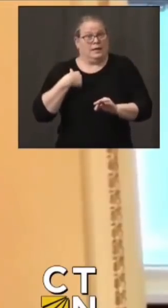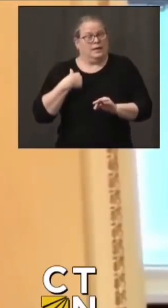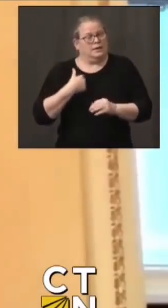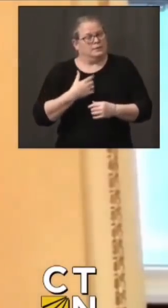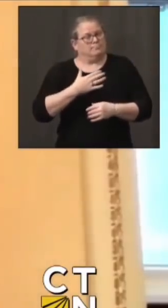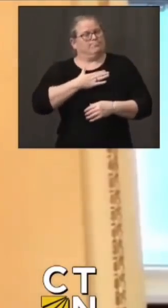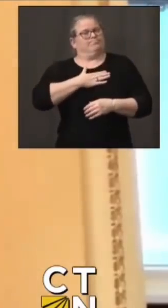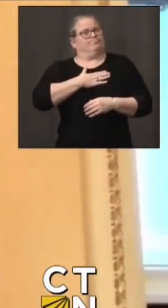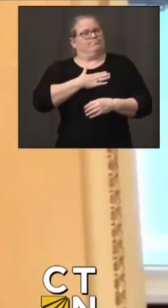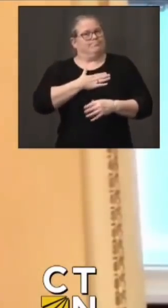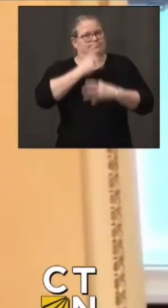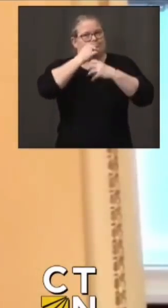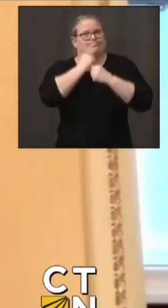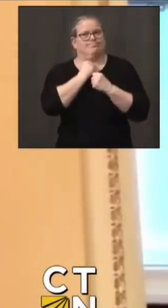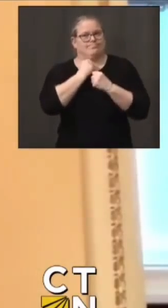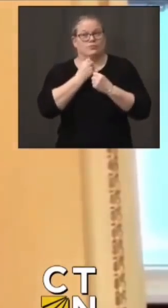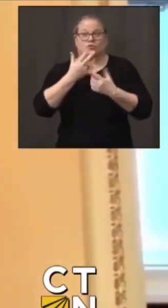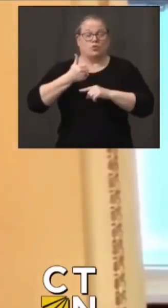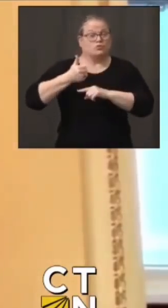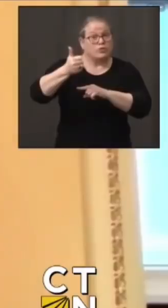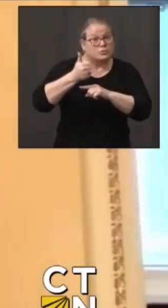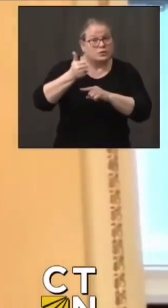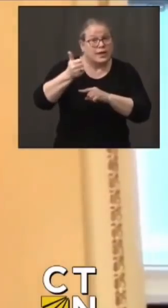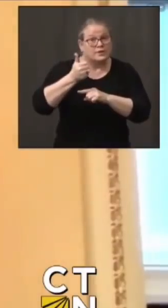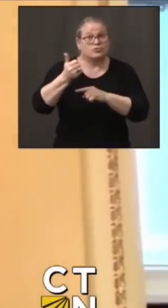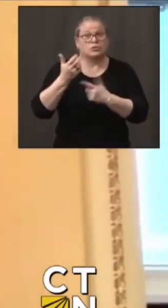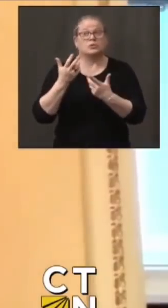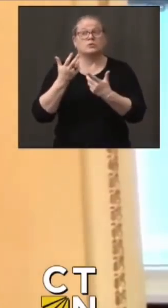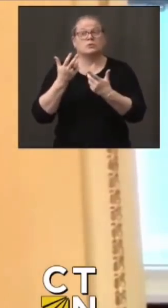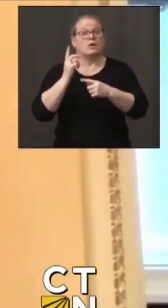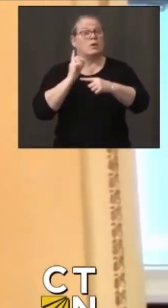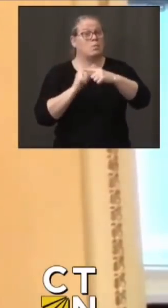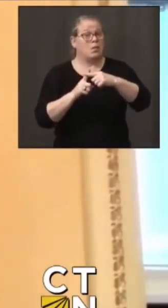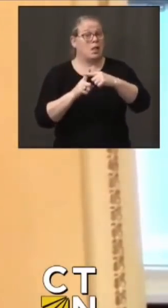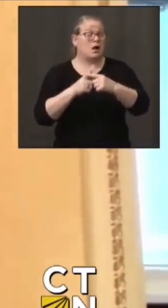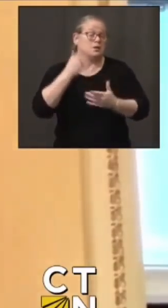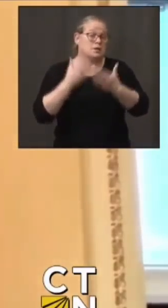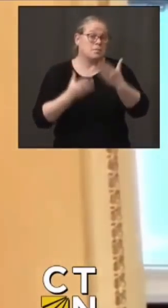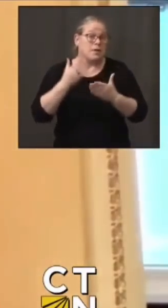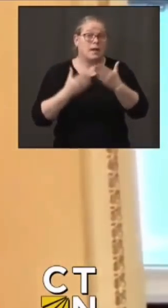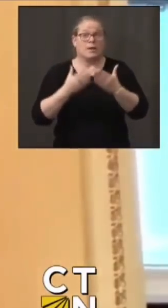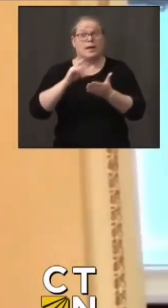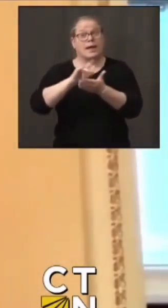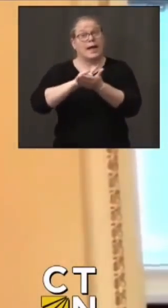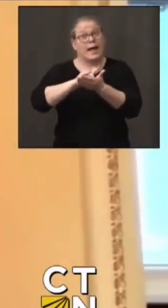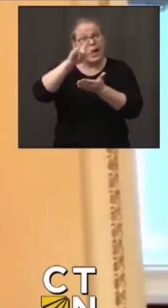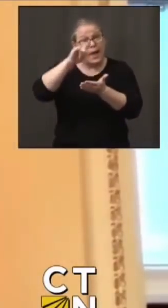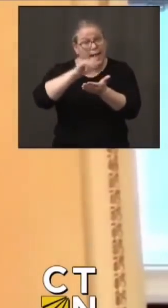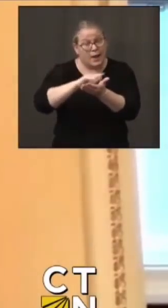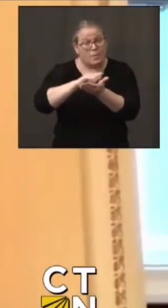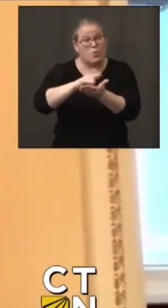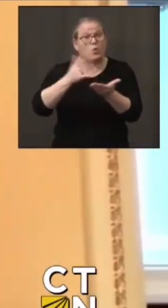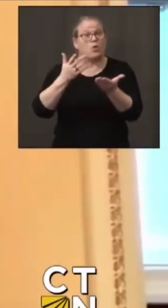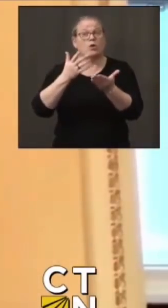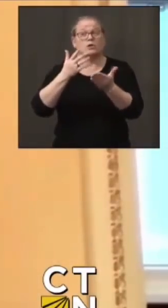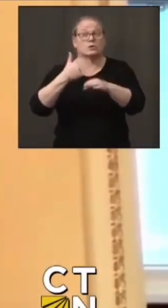in addition to transportation, you're looking at broadband, airports,